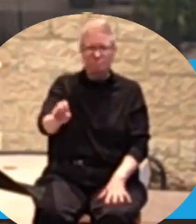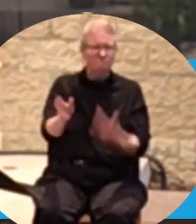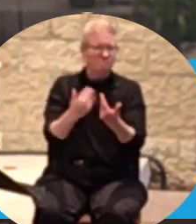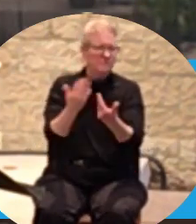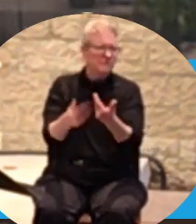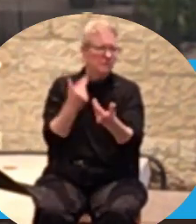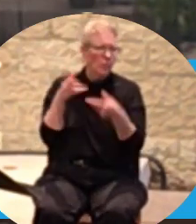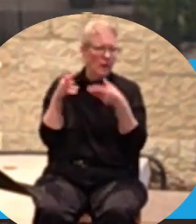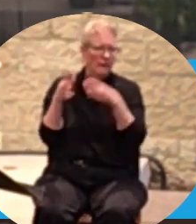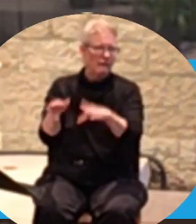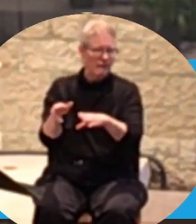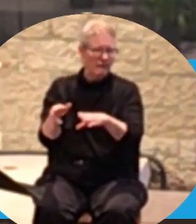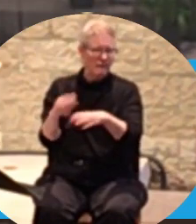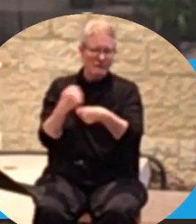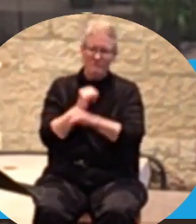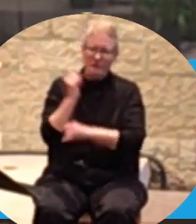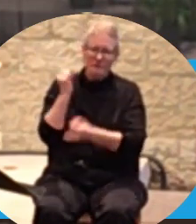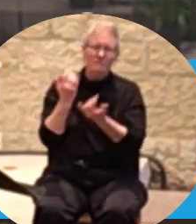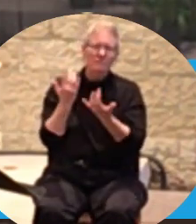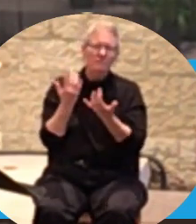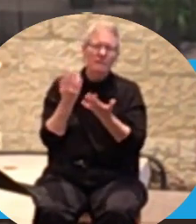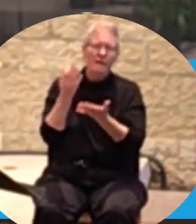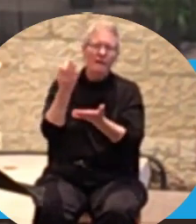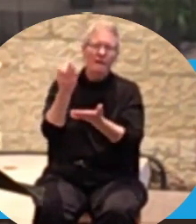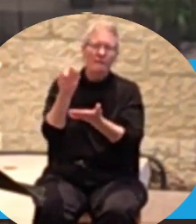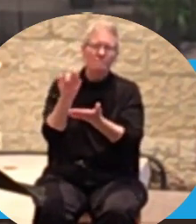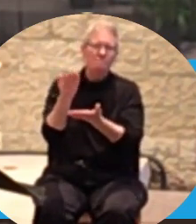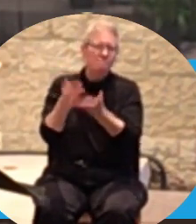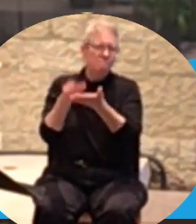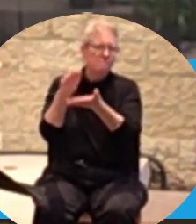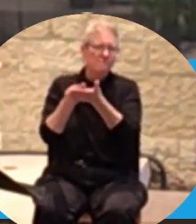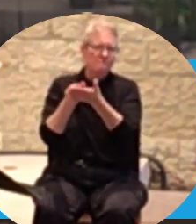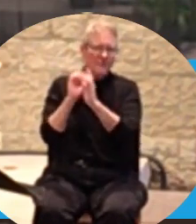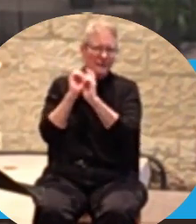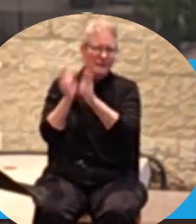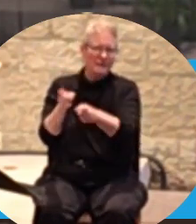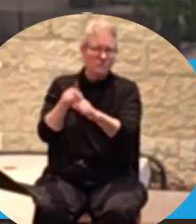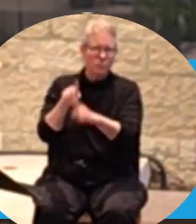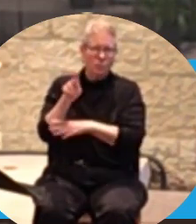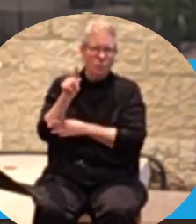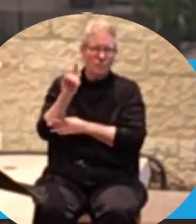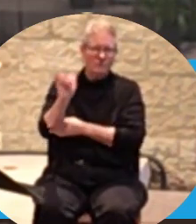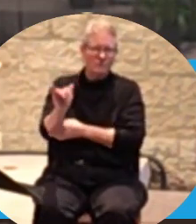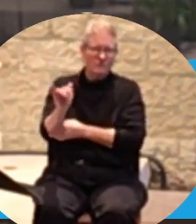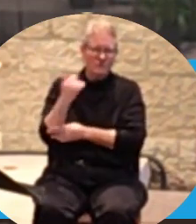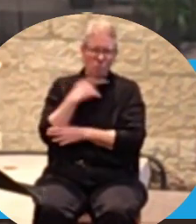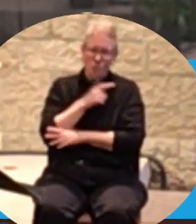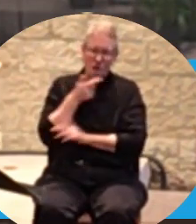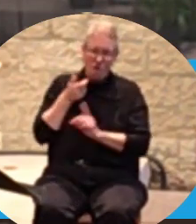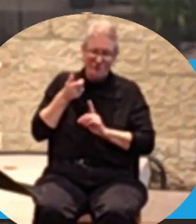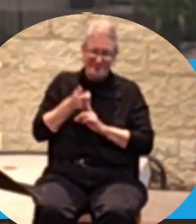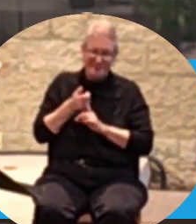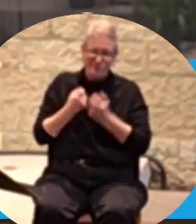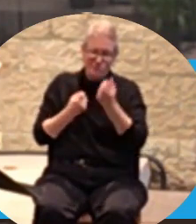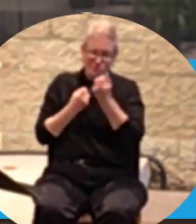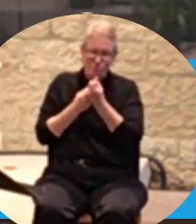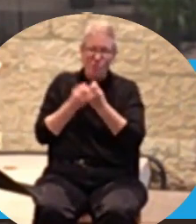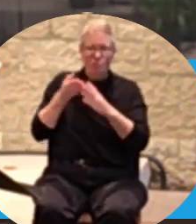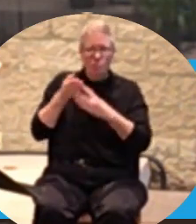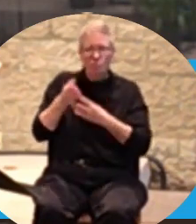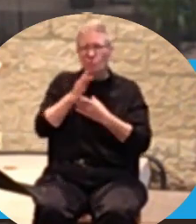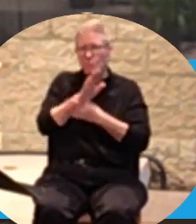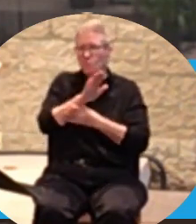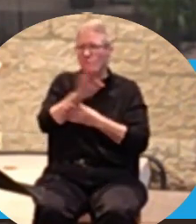easy way to make a financial gift to Unity Minneapolis. We are self-supporting through your